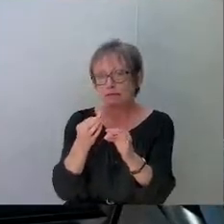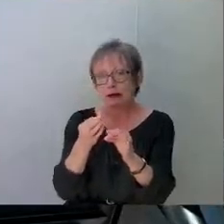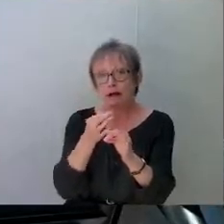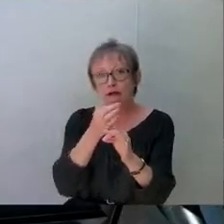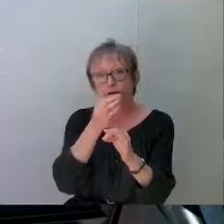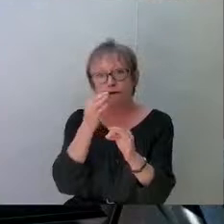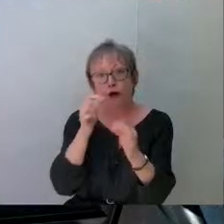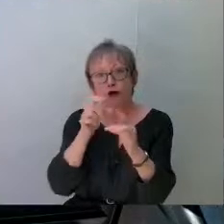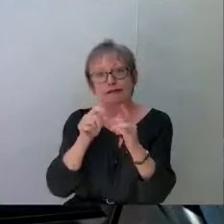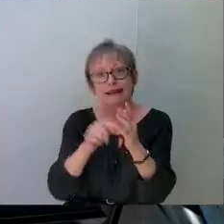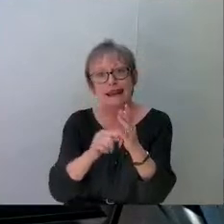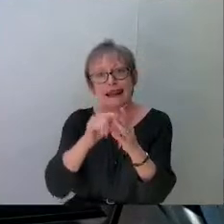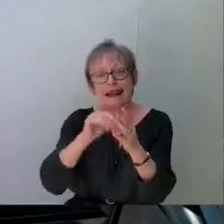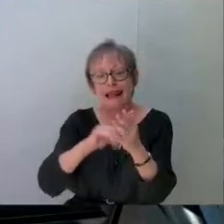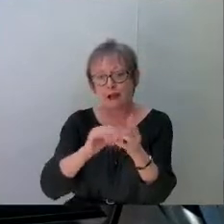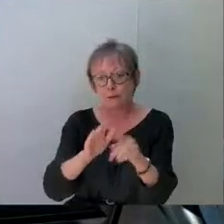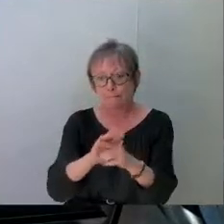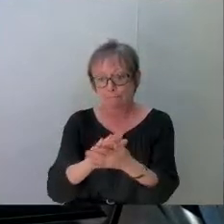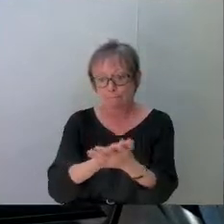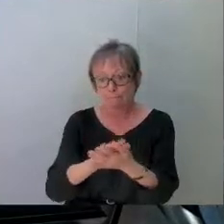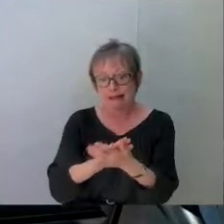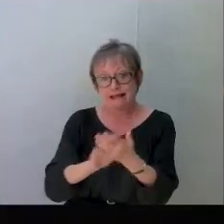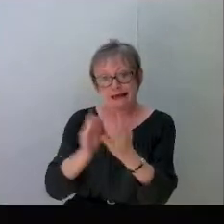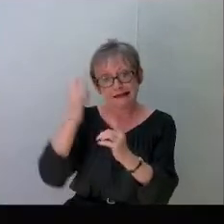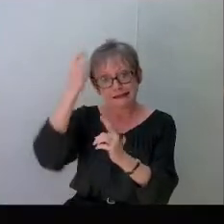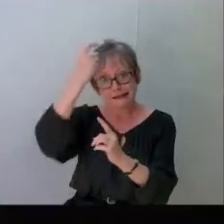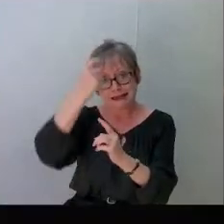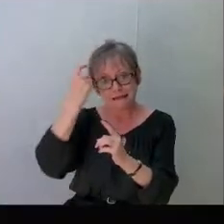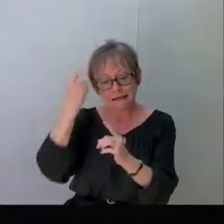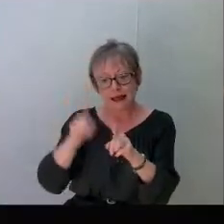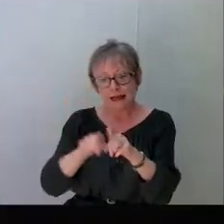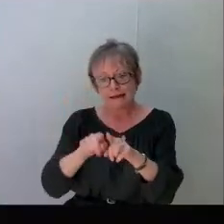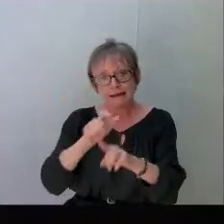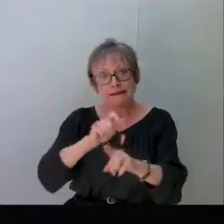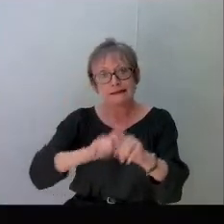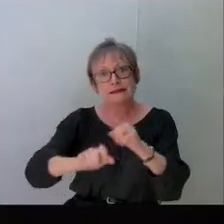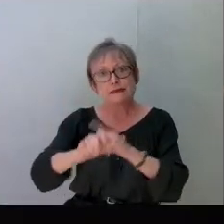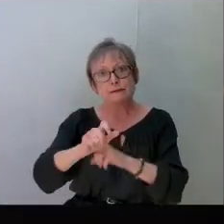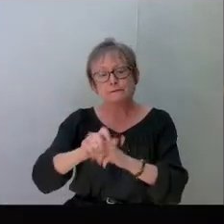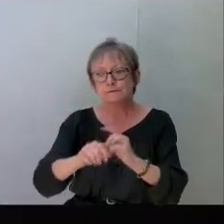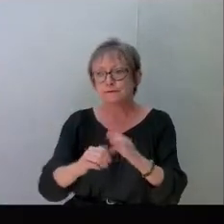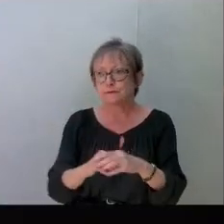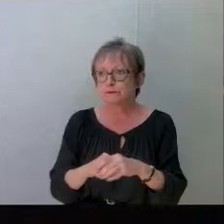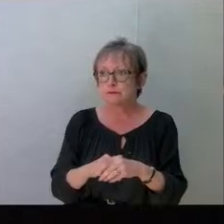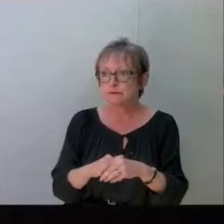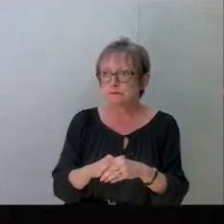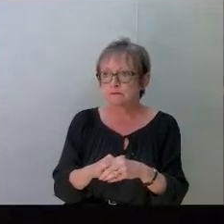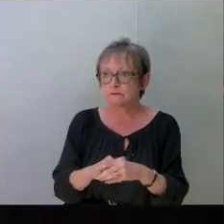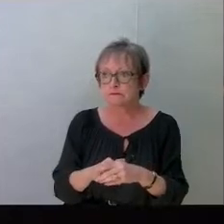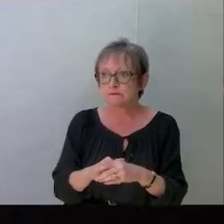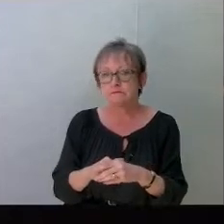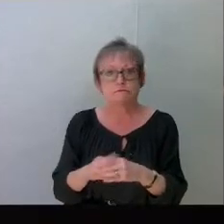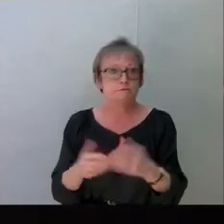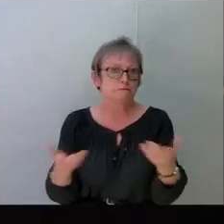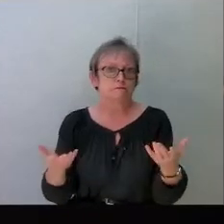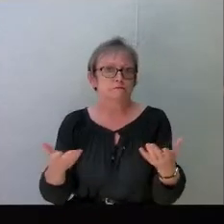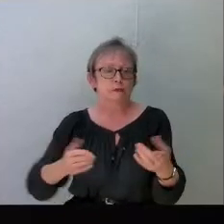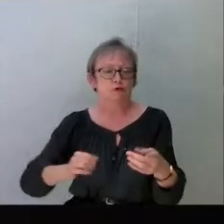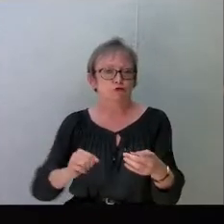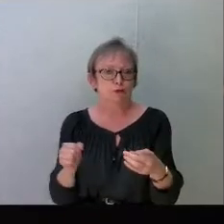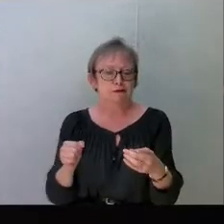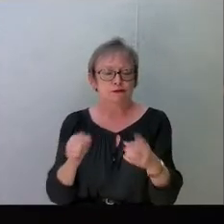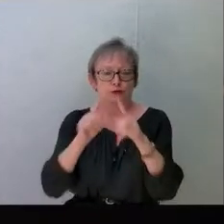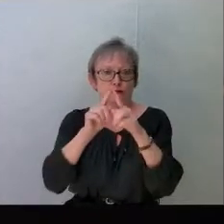patron saint, it's the symbol of our city of Dundee. And finally, well, we're a Scottish